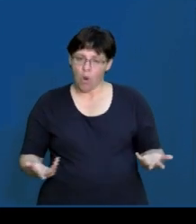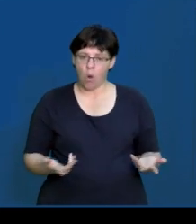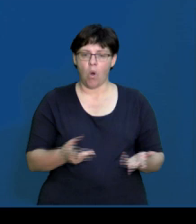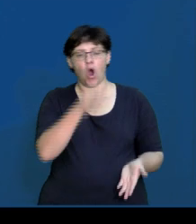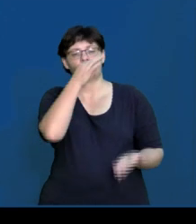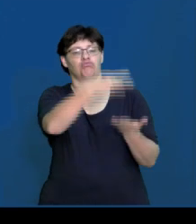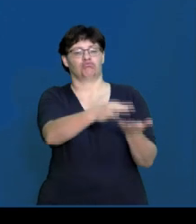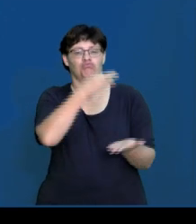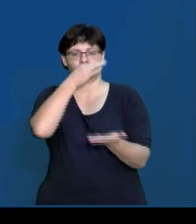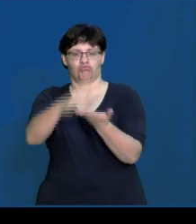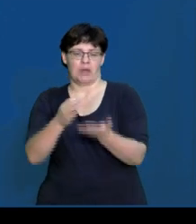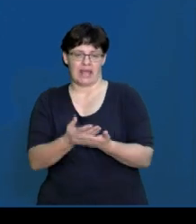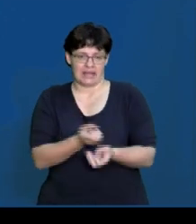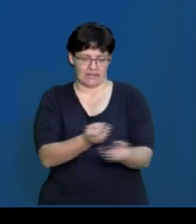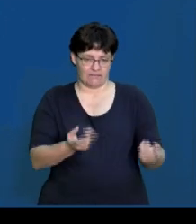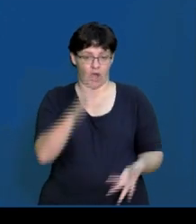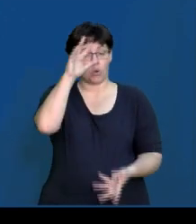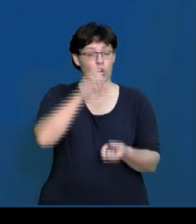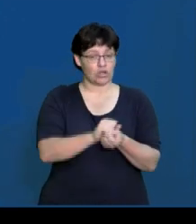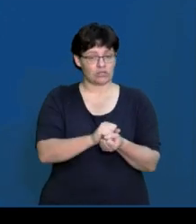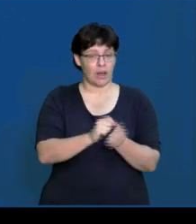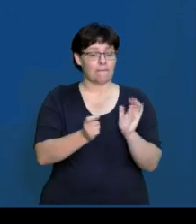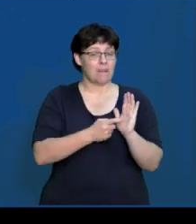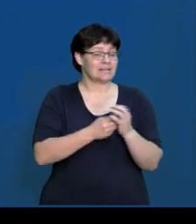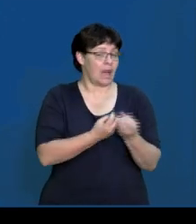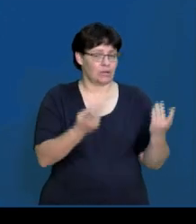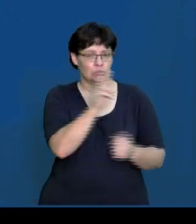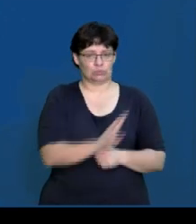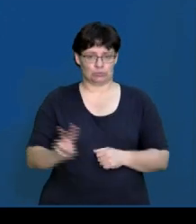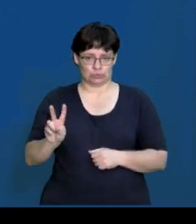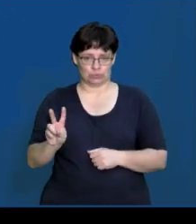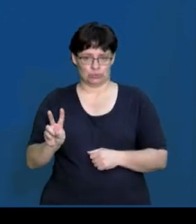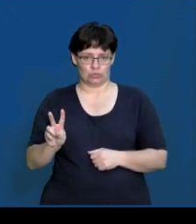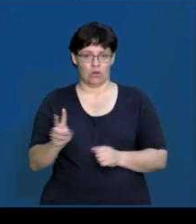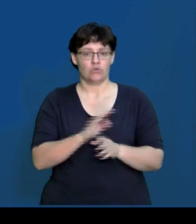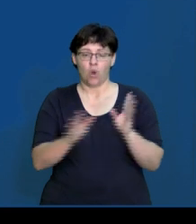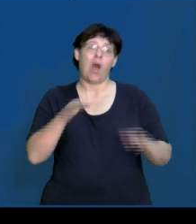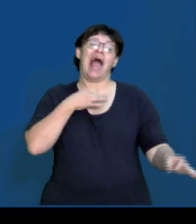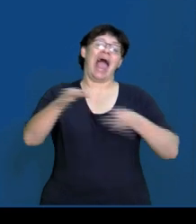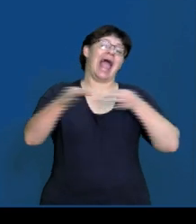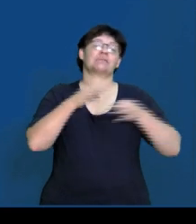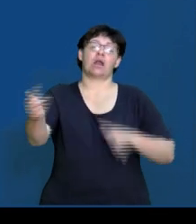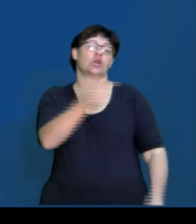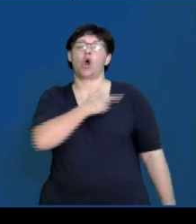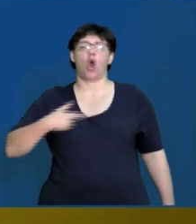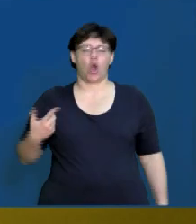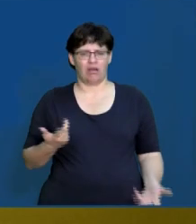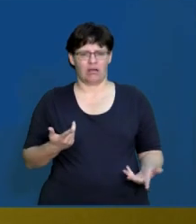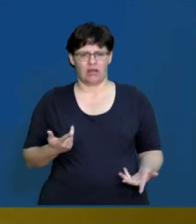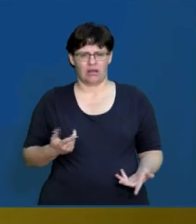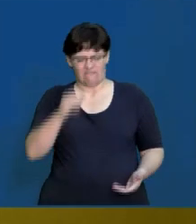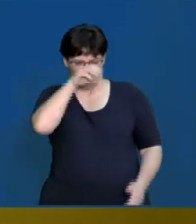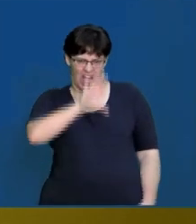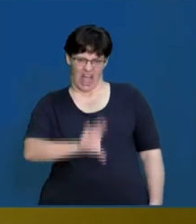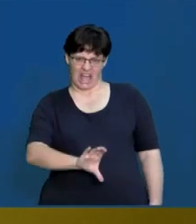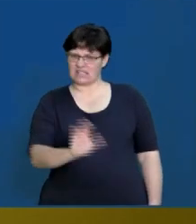you can make any recommendations there. Your conclusion carries 2 marks there. Again, don't over-explain. It shouldn't be